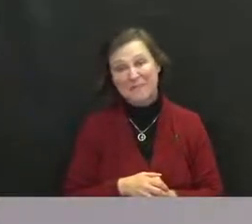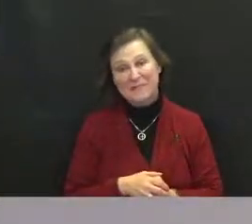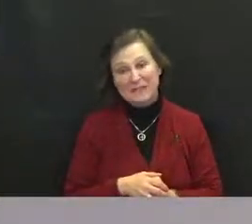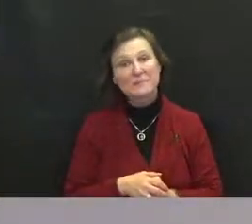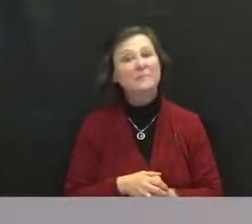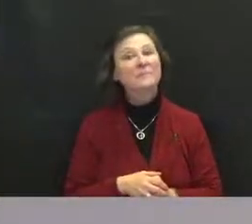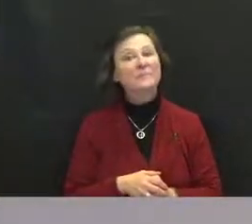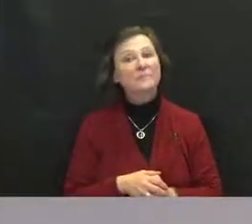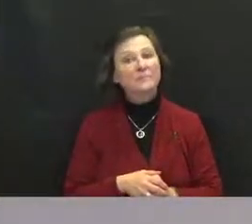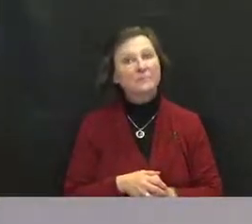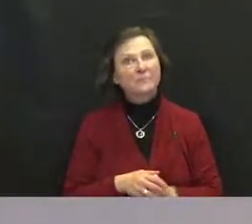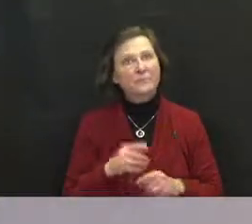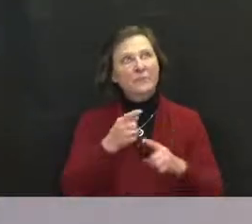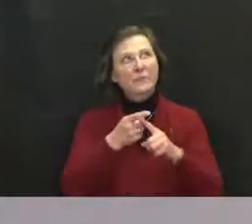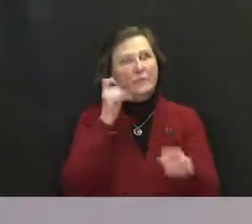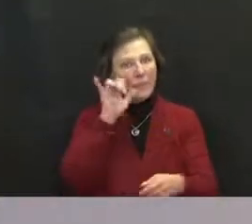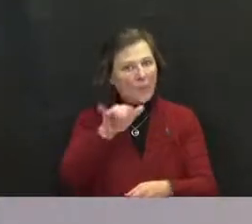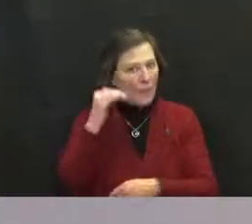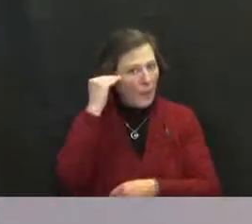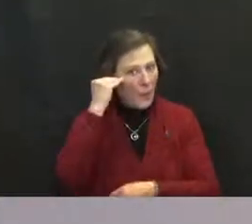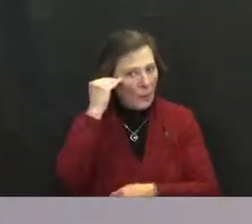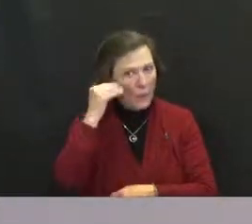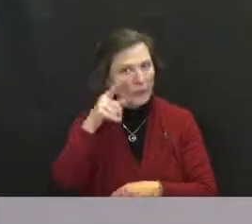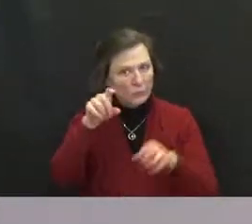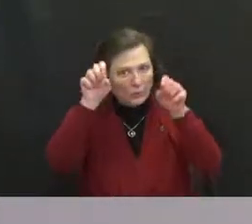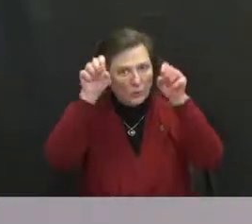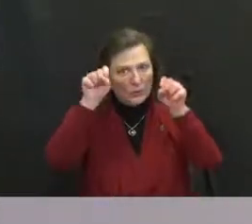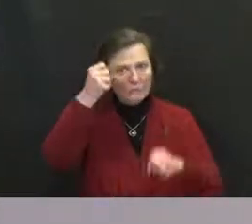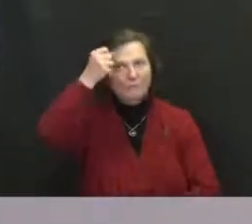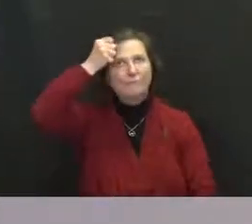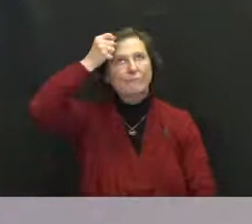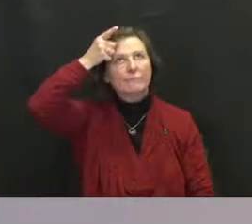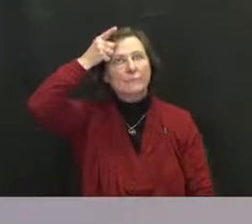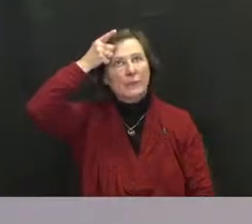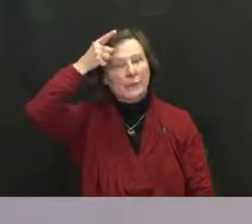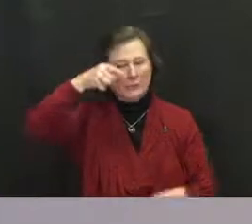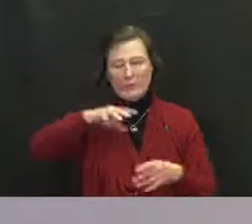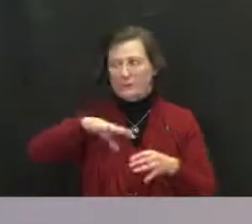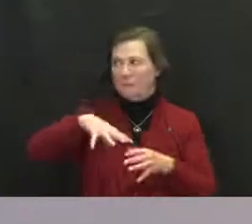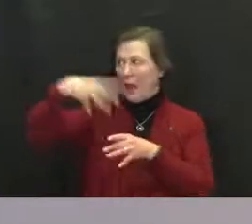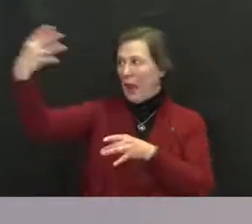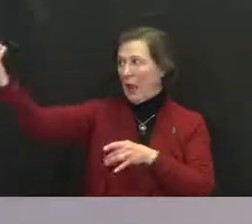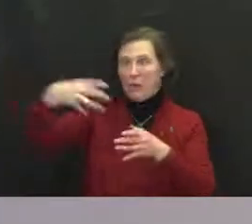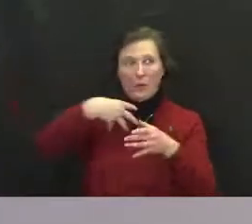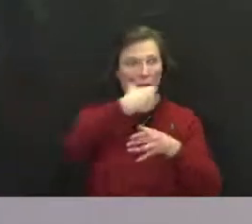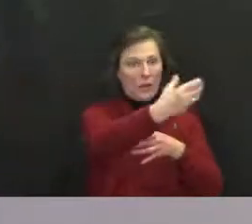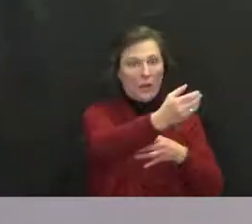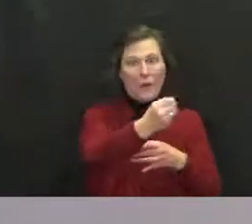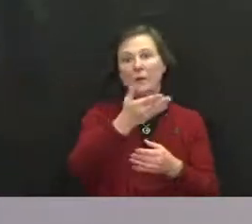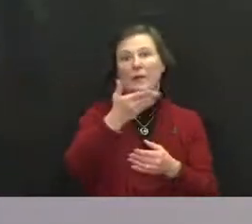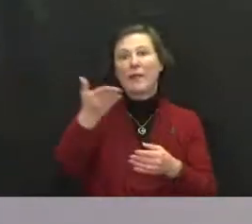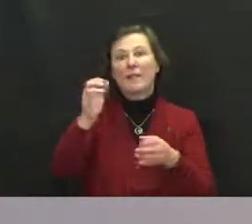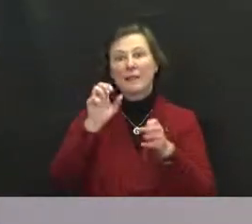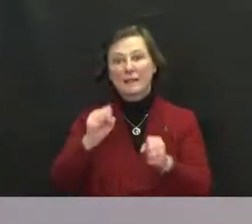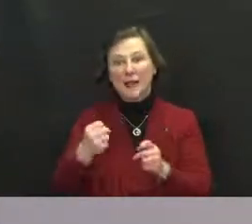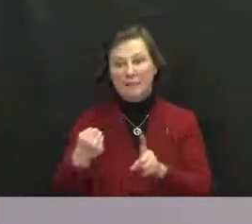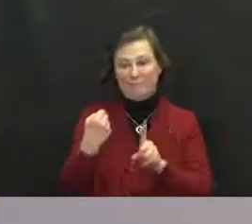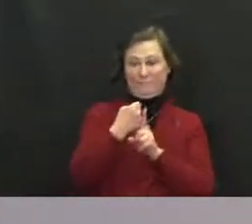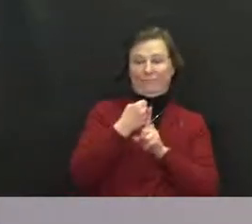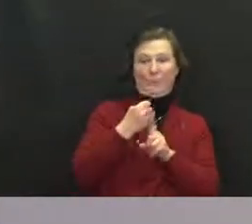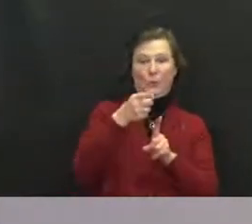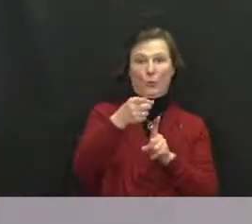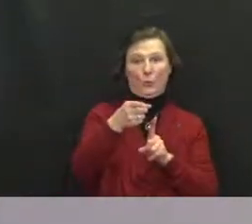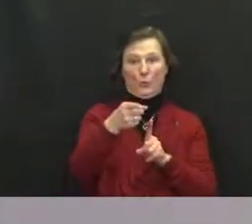And from such awareness, you can come to realize that while external factors may provoke you, how